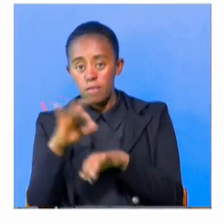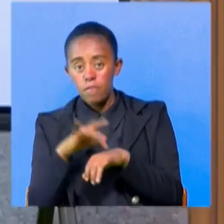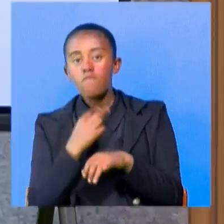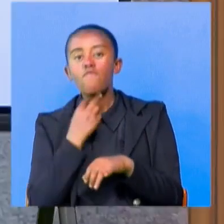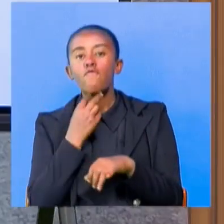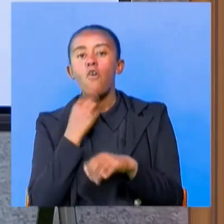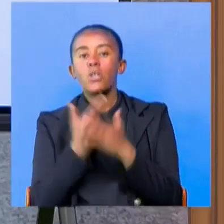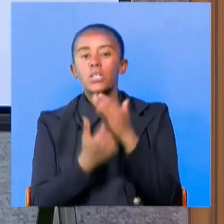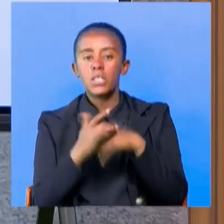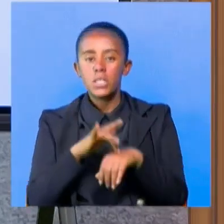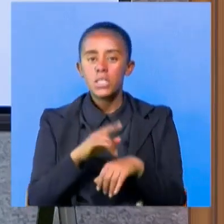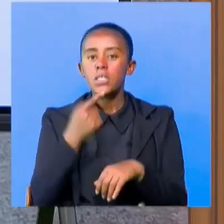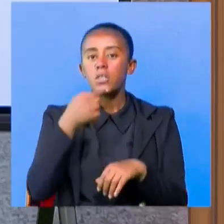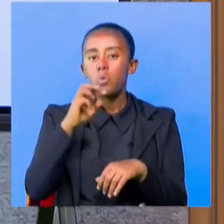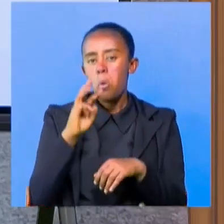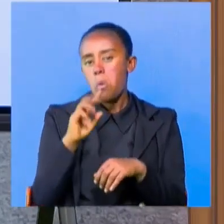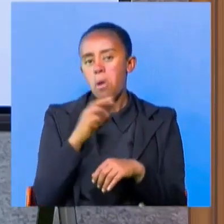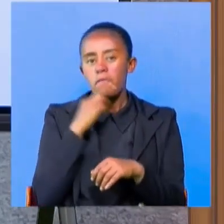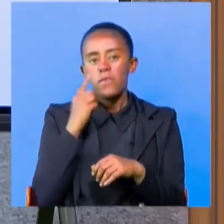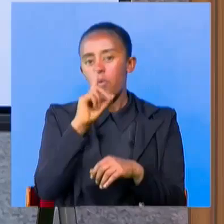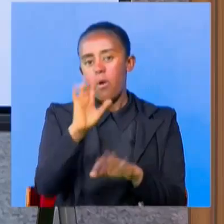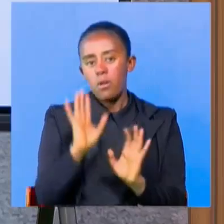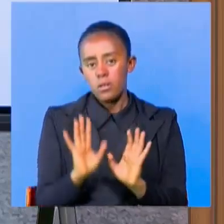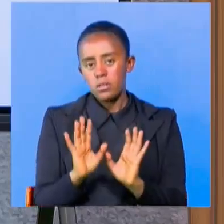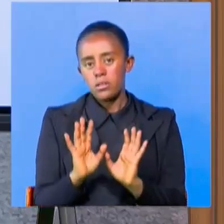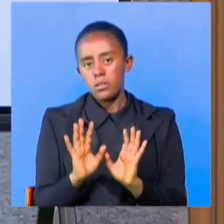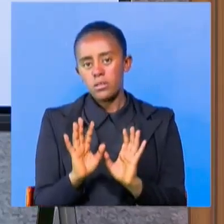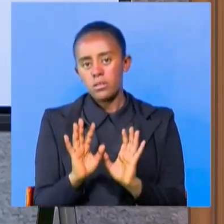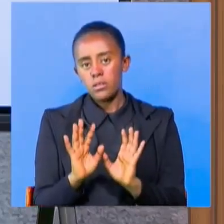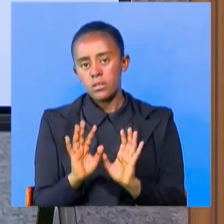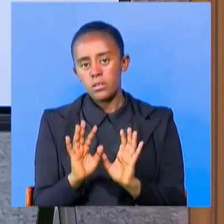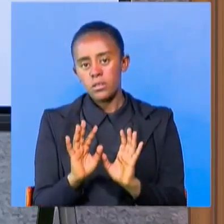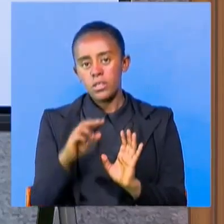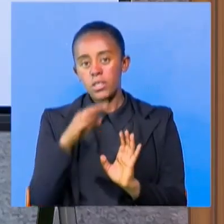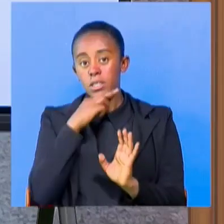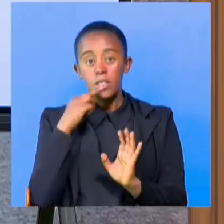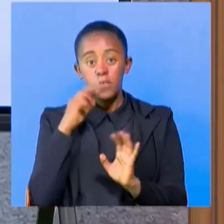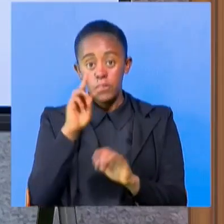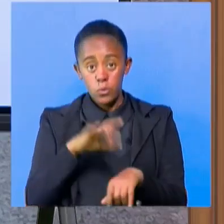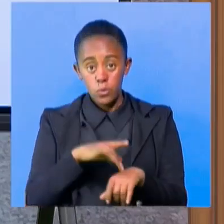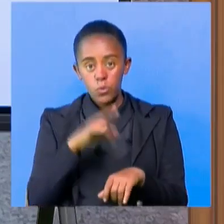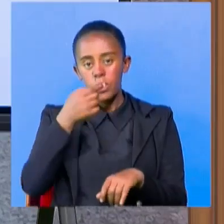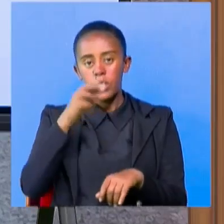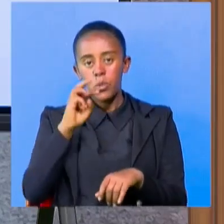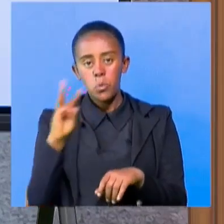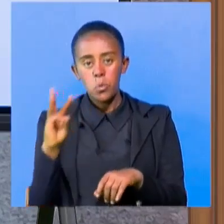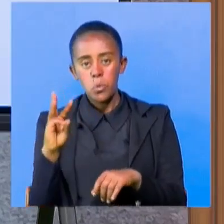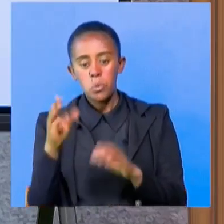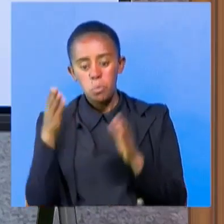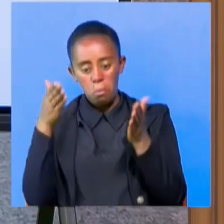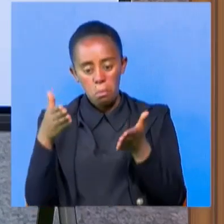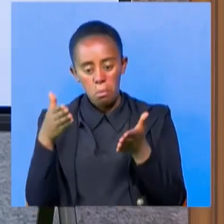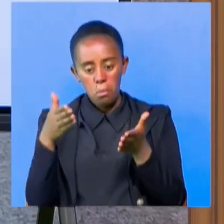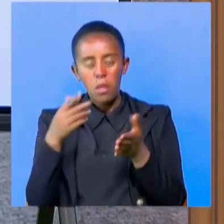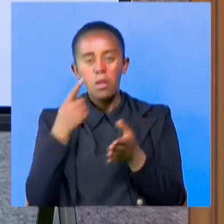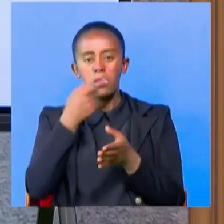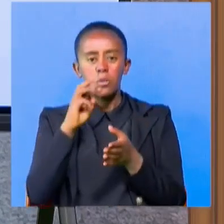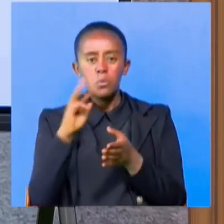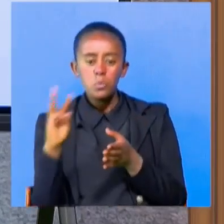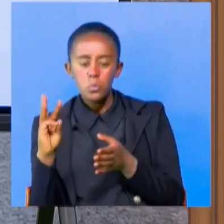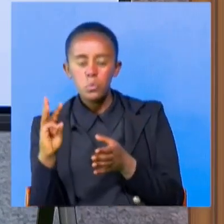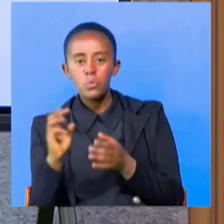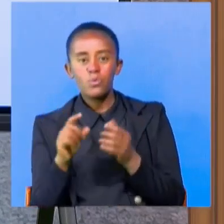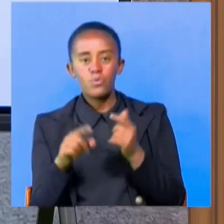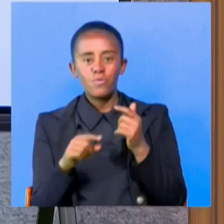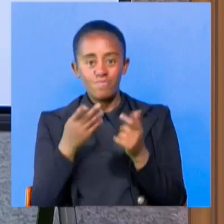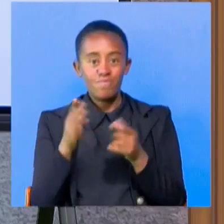voice. Grow is the V1, and then V2 form that is grew. We don't bother about grew. And then the